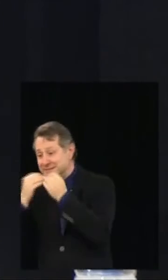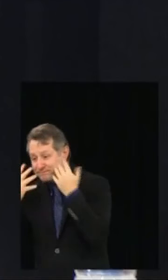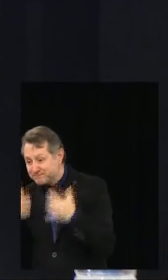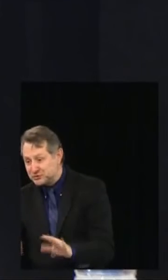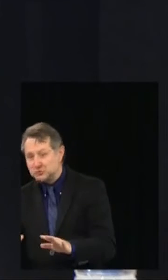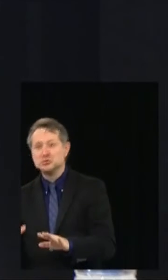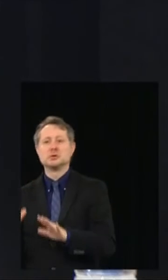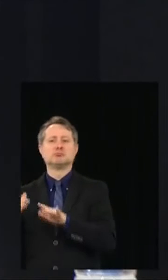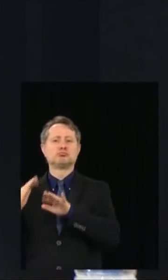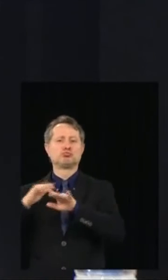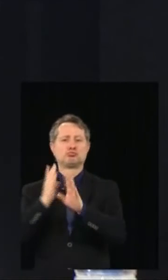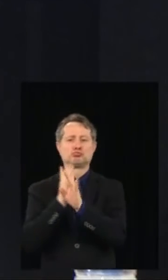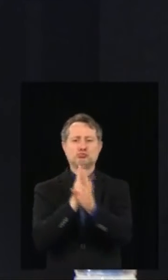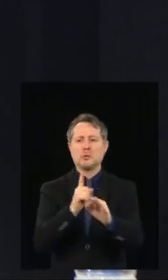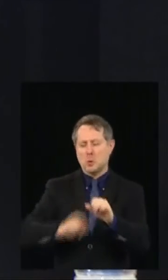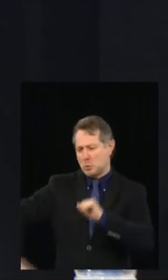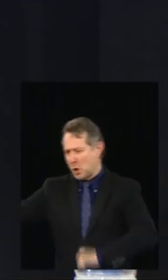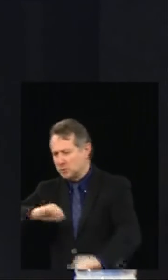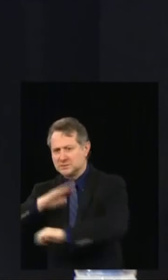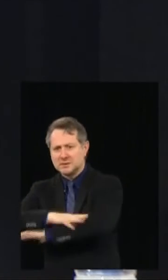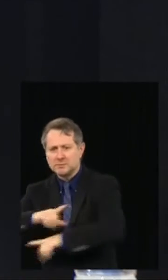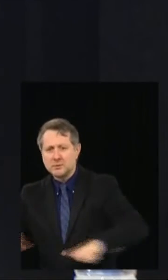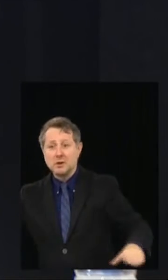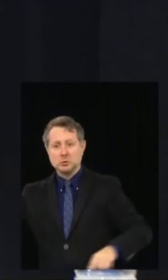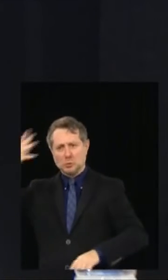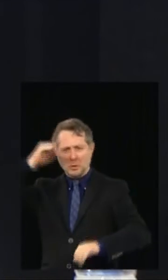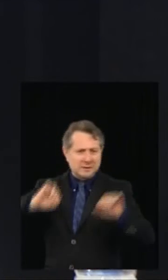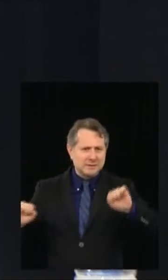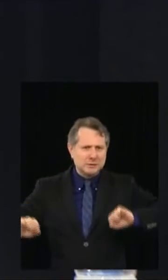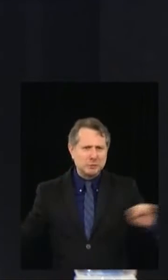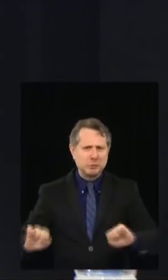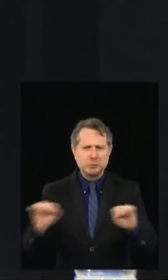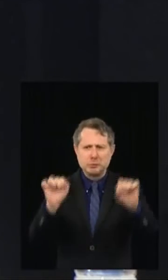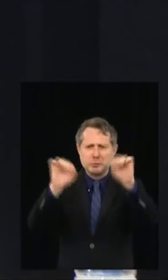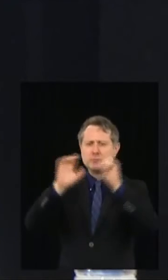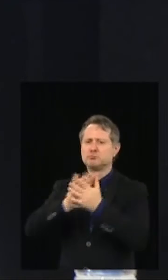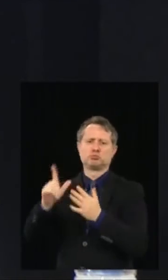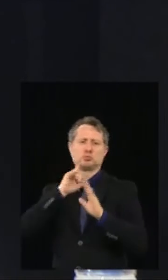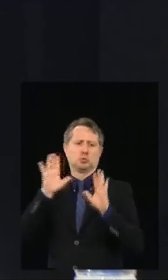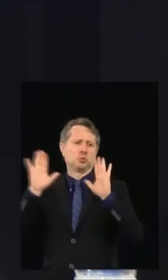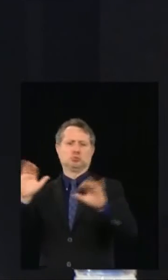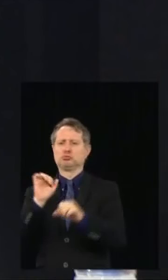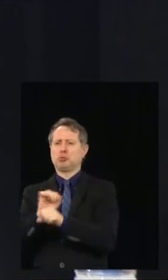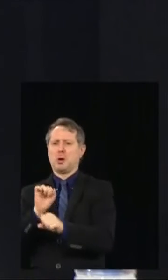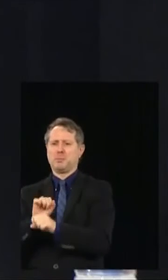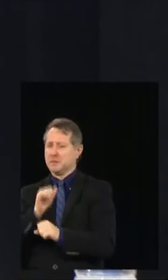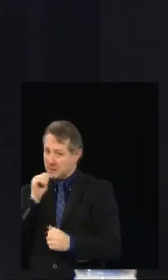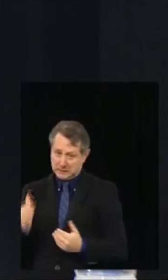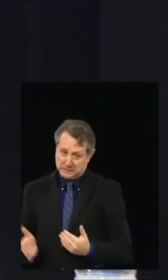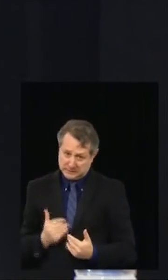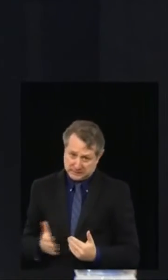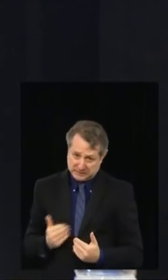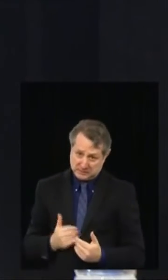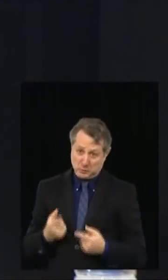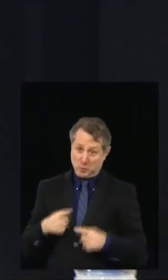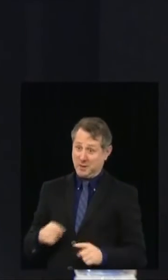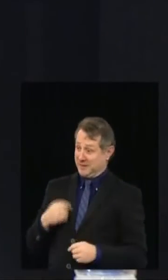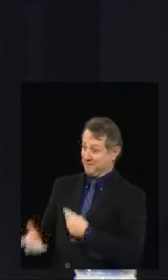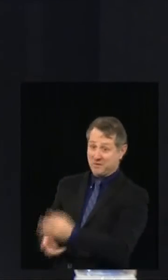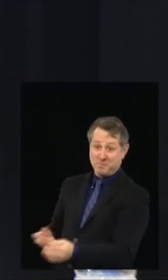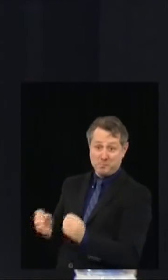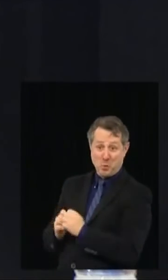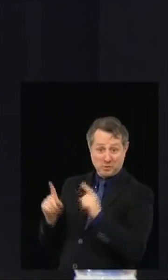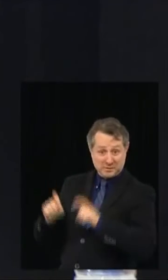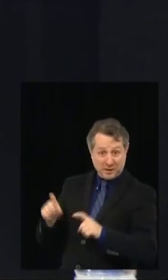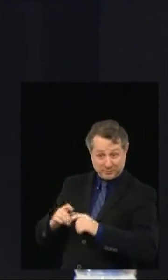et cetera. So they've done a tremendous job, the corrections officers, under very difficult circumstances. But as we continue to increase testing capacity, as the governor says, we will increase